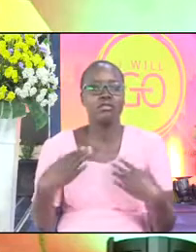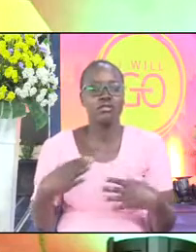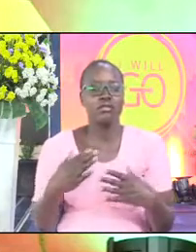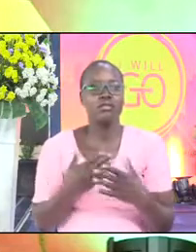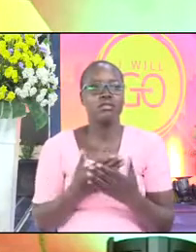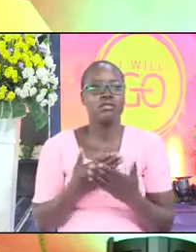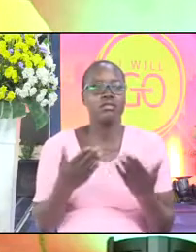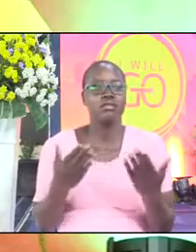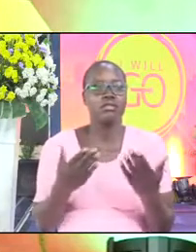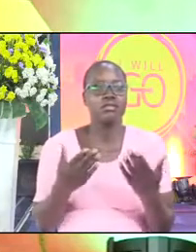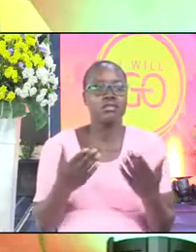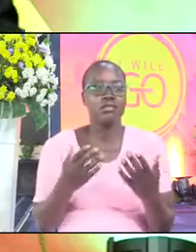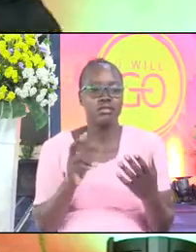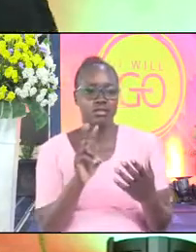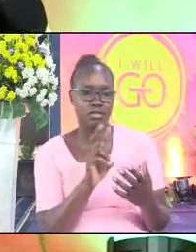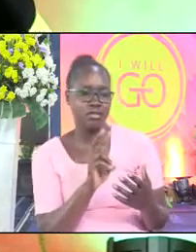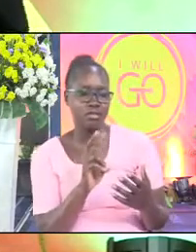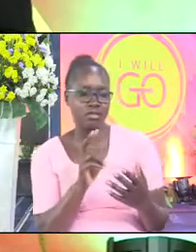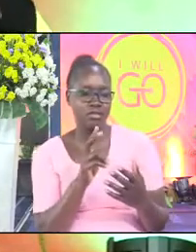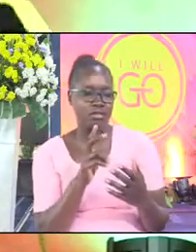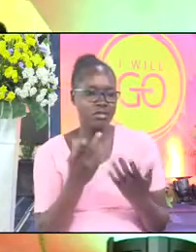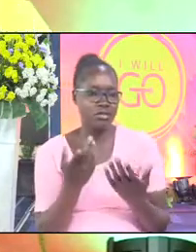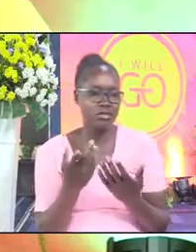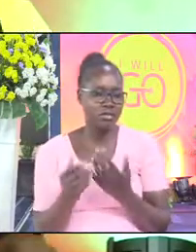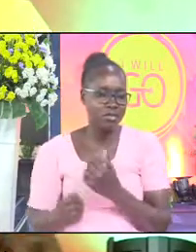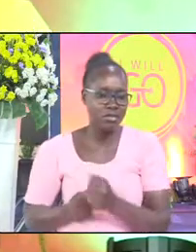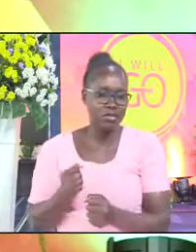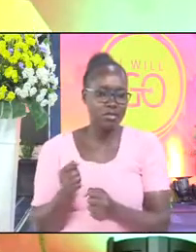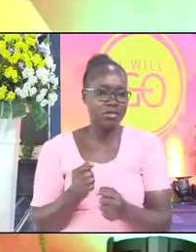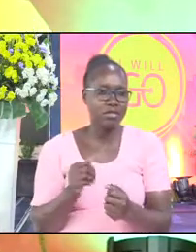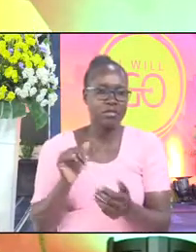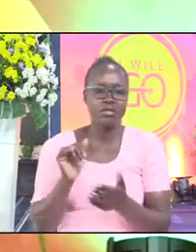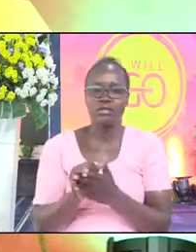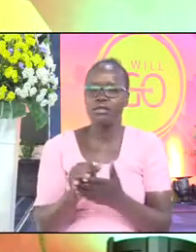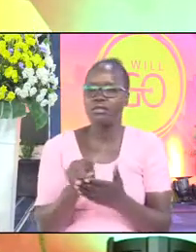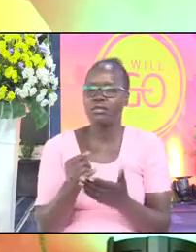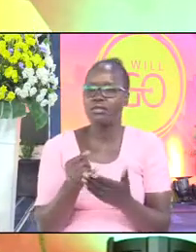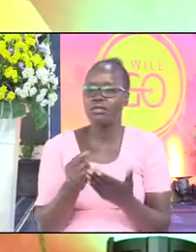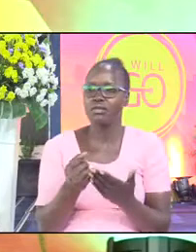I have pastored some people so mean that they give Panadol a headache.